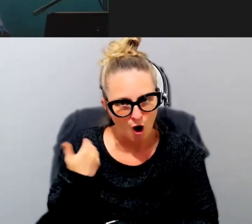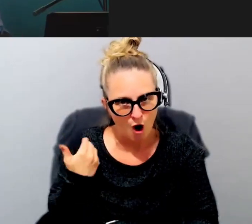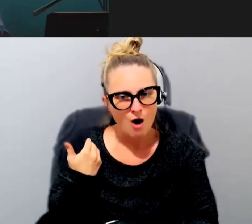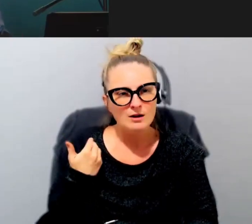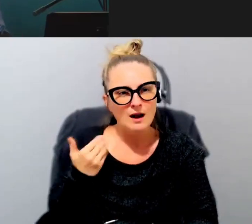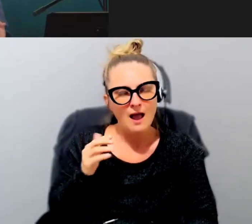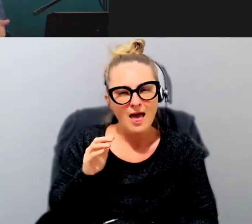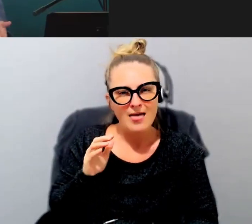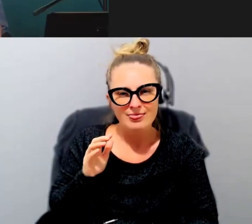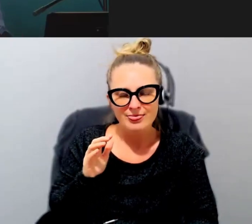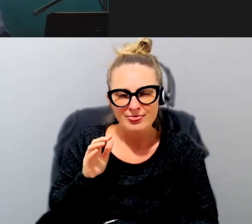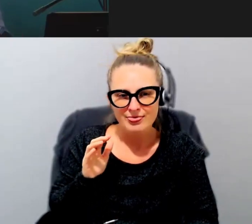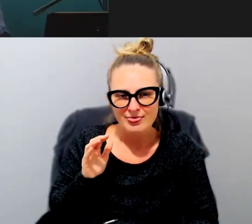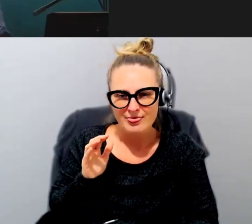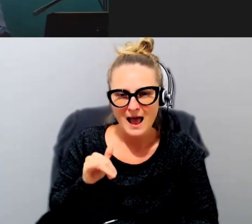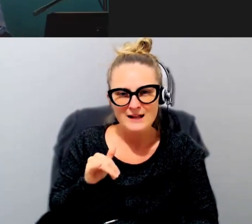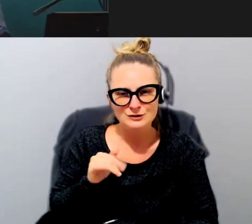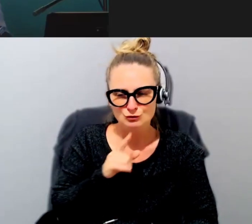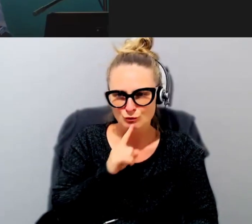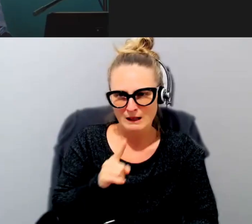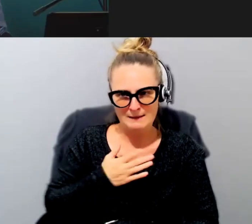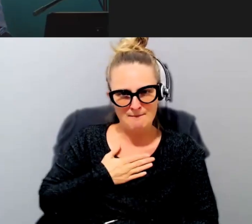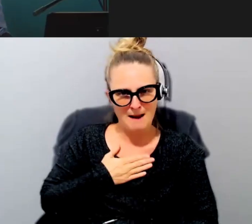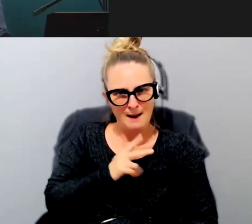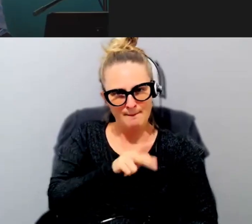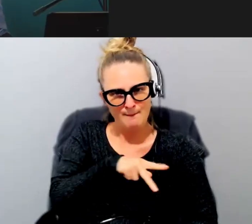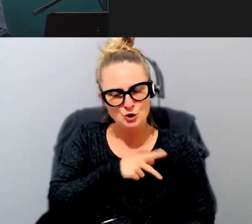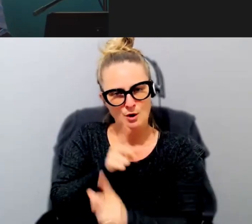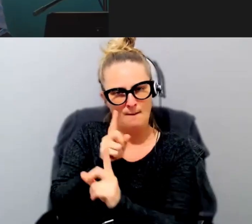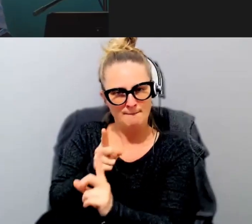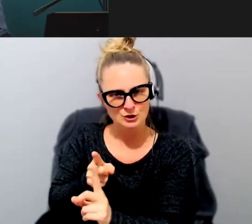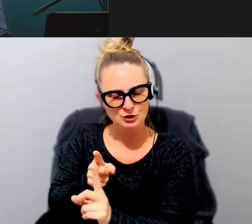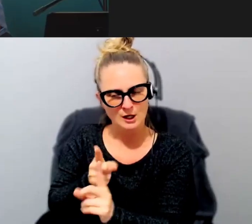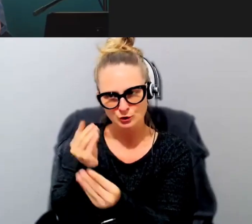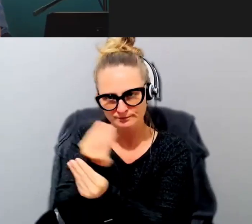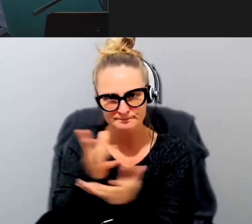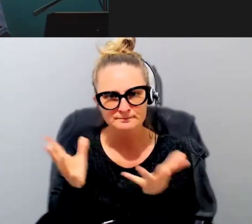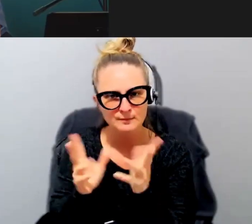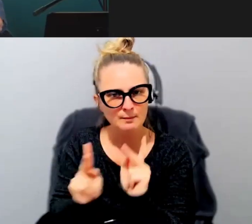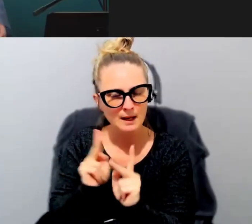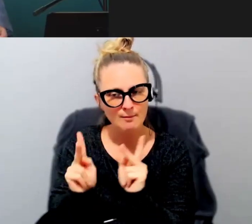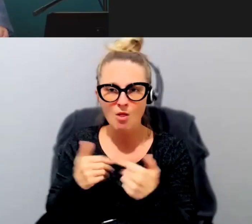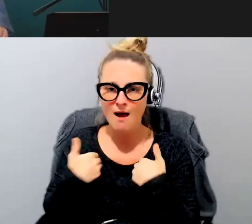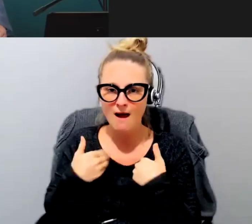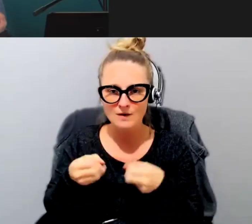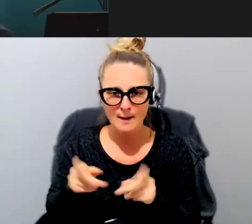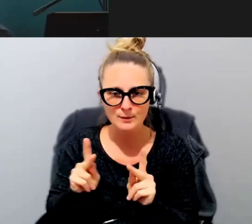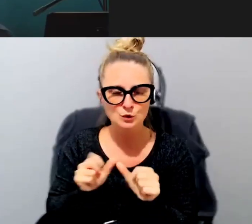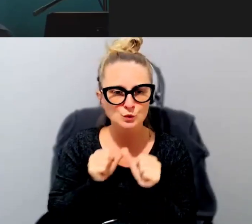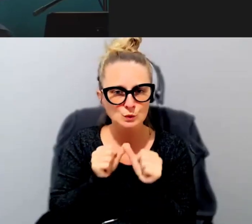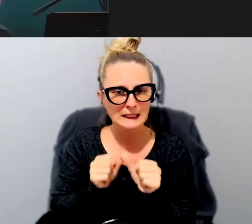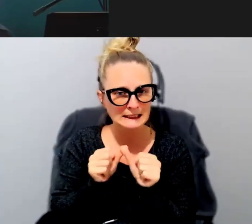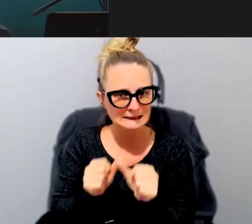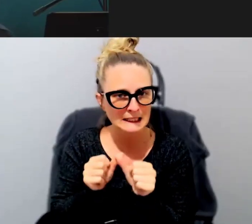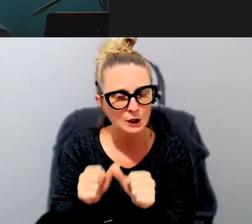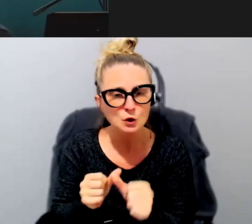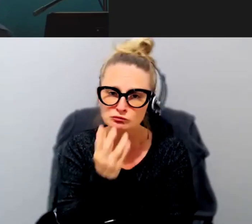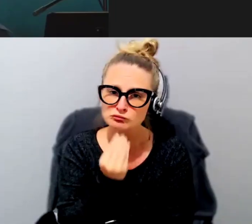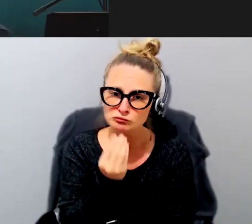fires my personal mission to let people know that there is an opportunity to continue doing